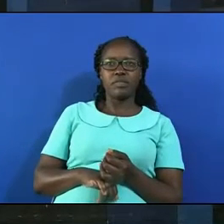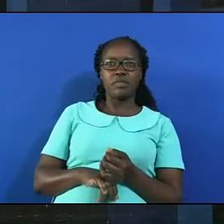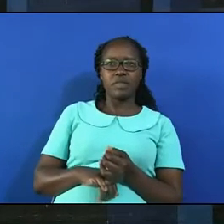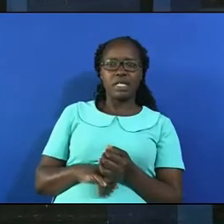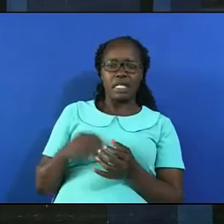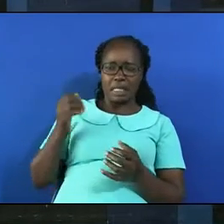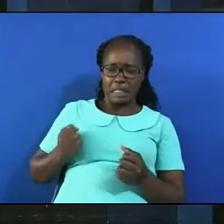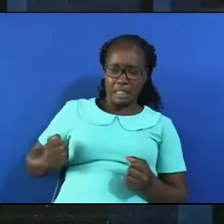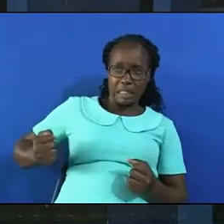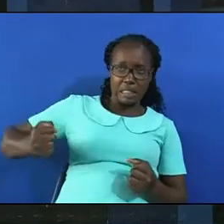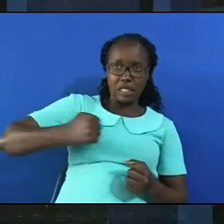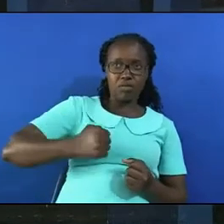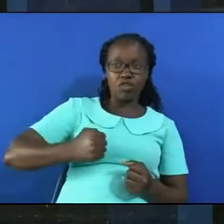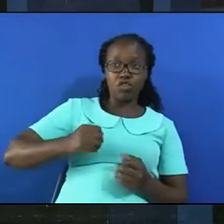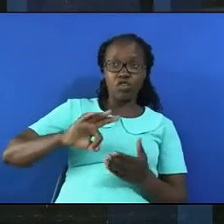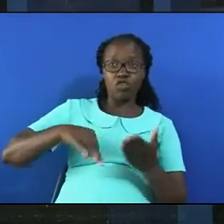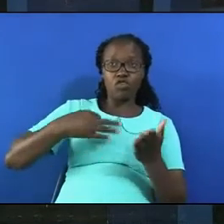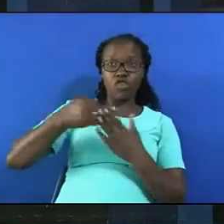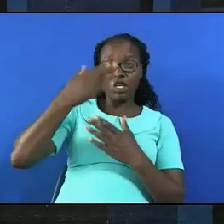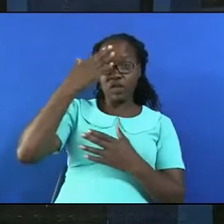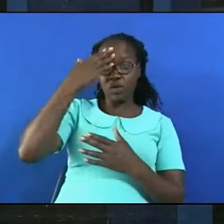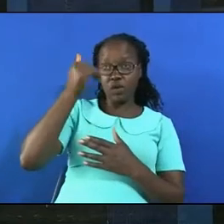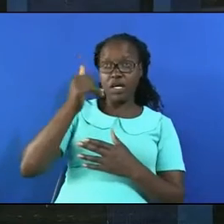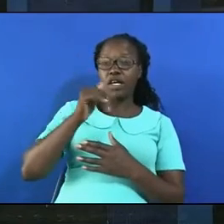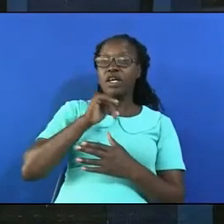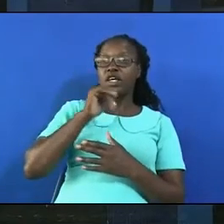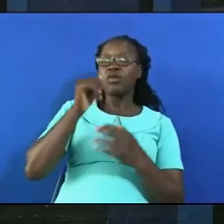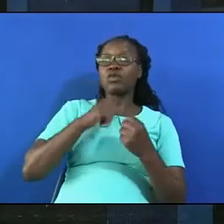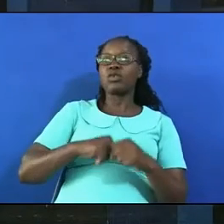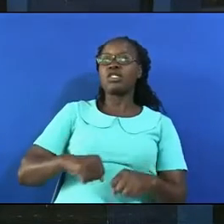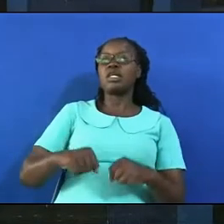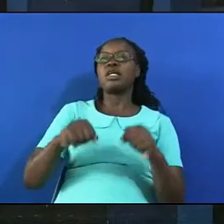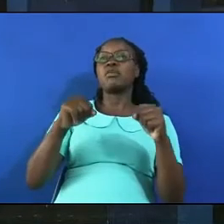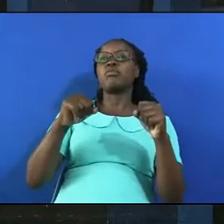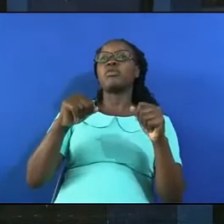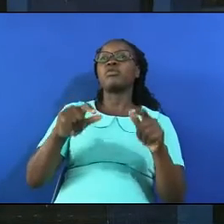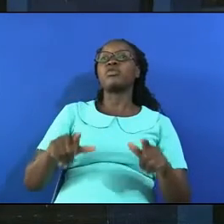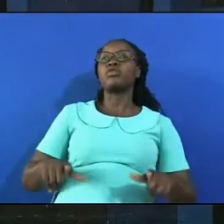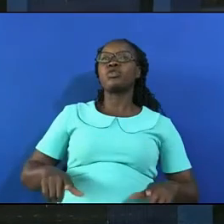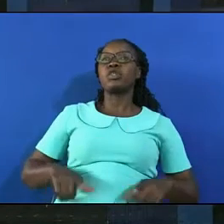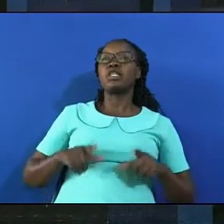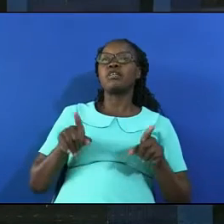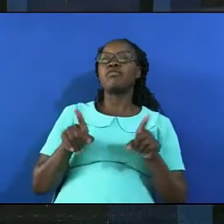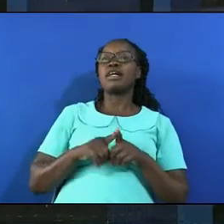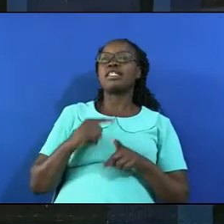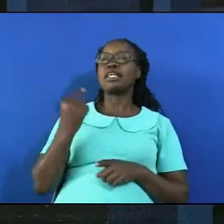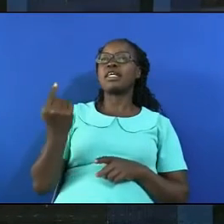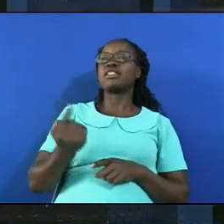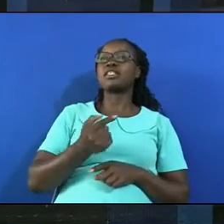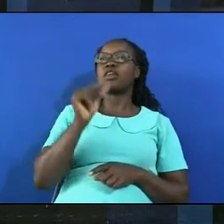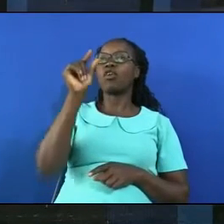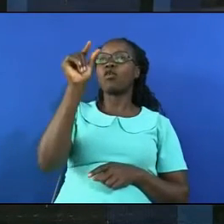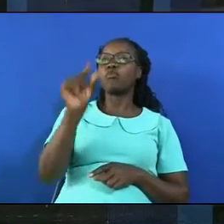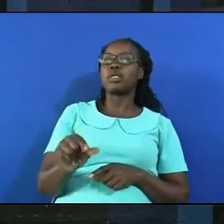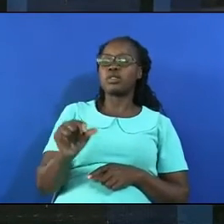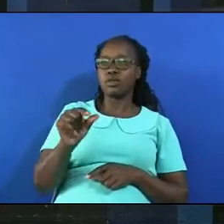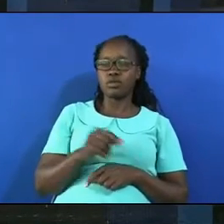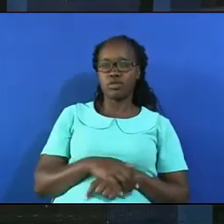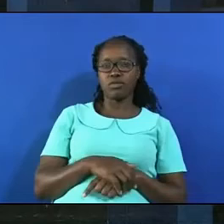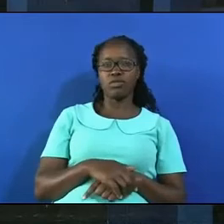Samson failed because he was not able to live as a single person.